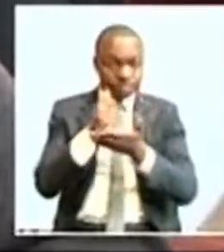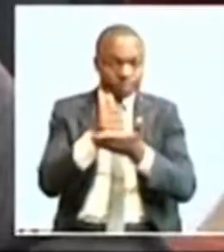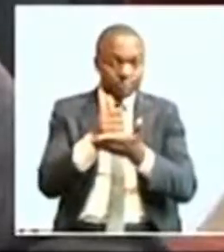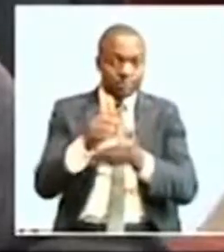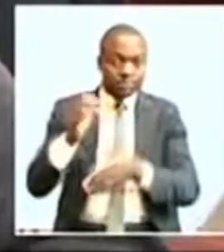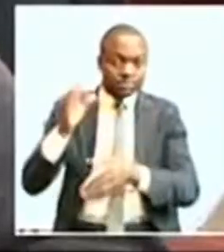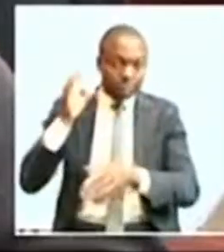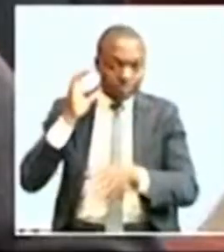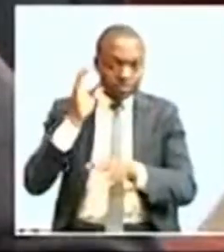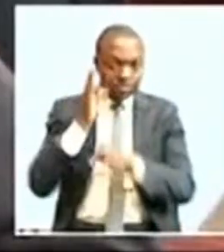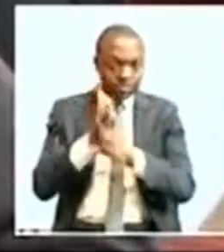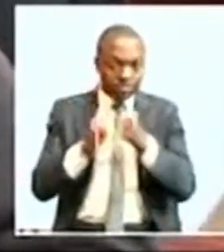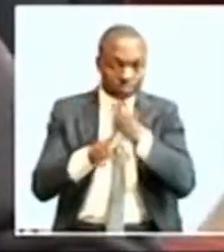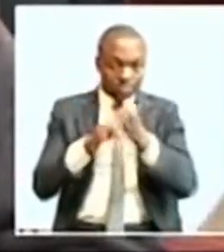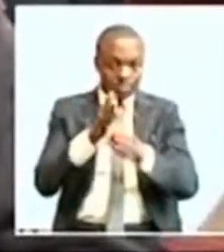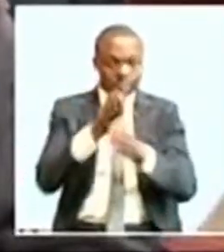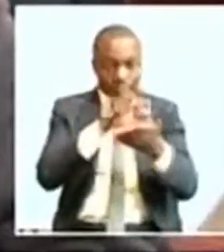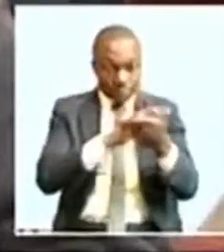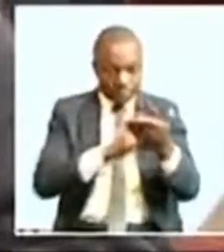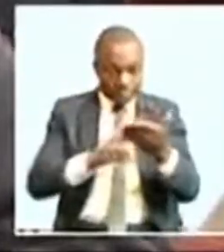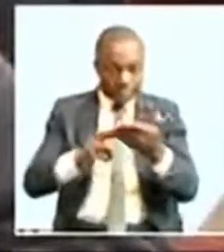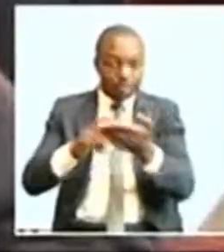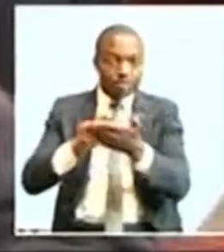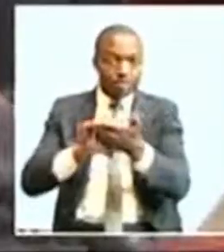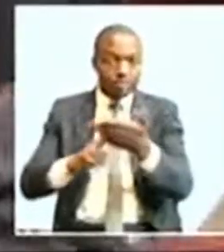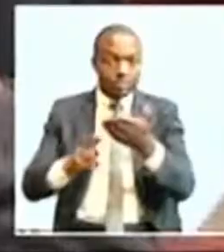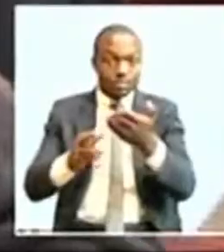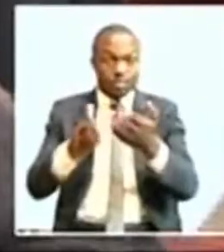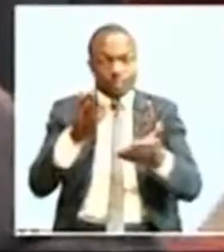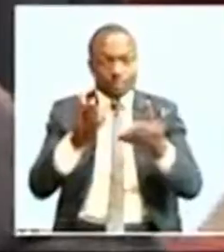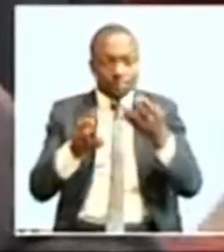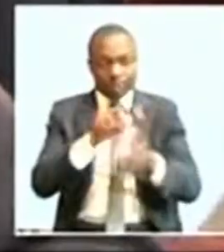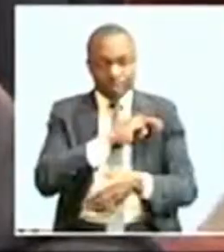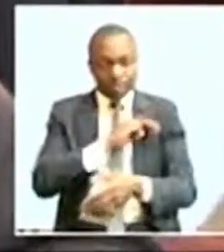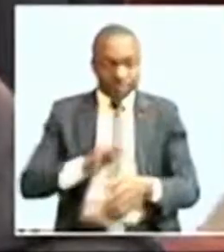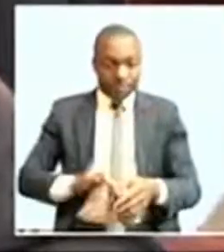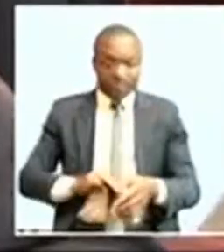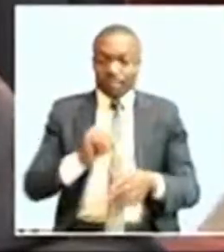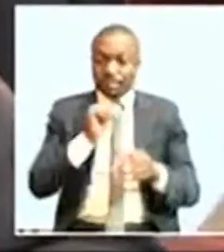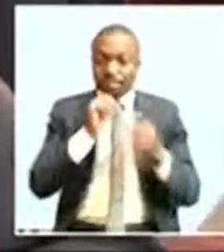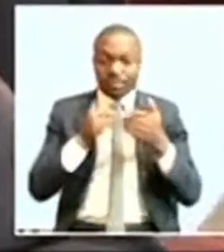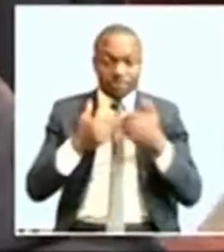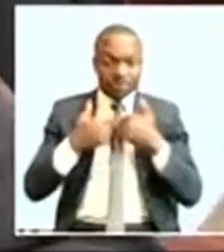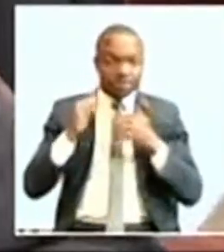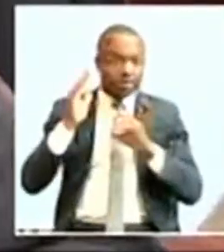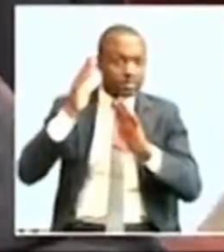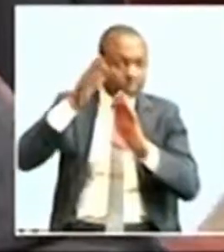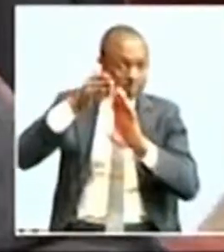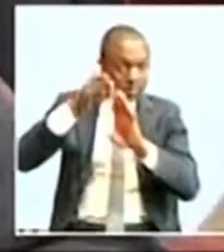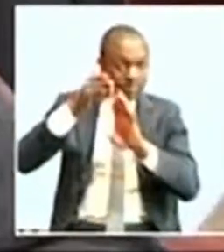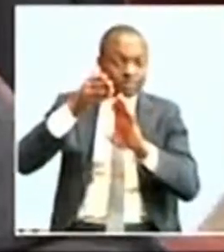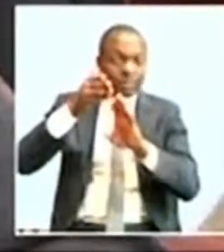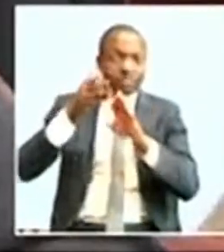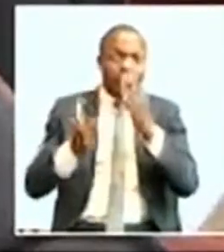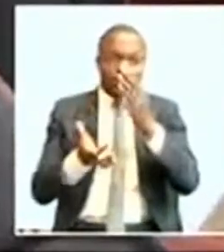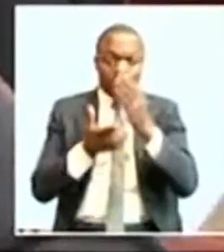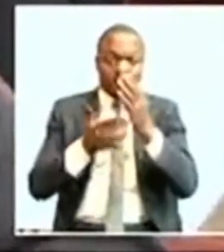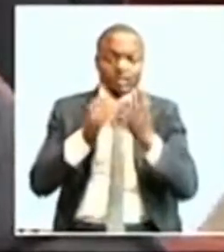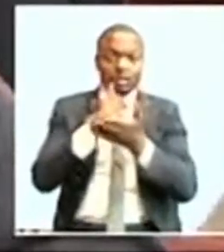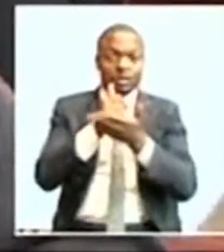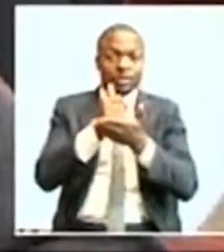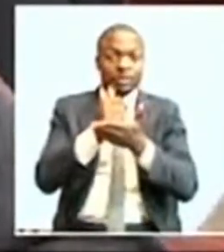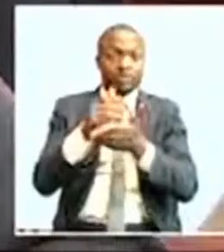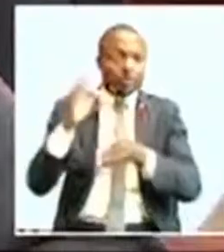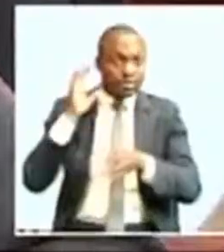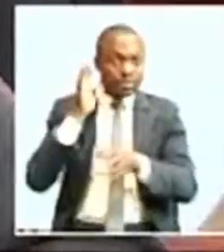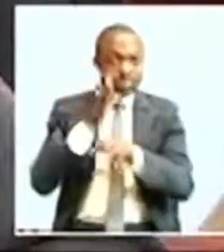building. I'll just read it out in case other members may not have the agreement. Targeted technical assistance and capacity building assistance